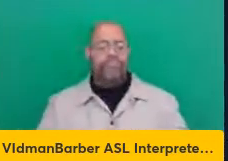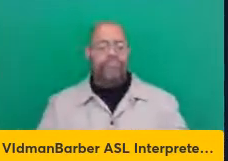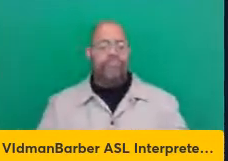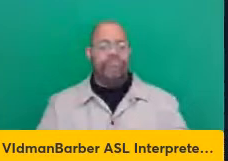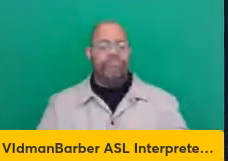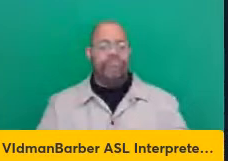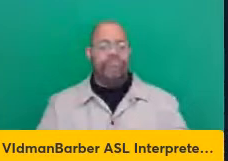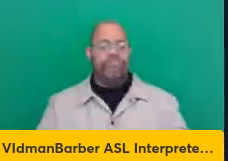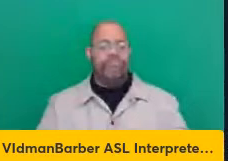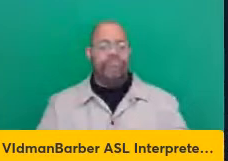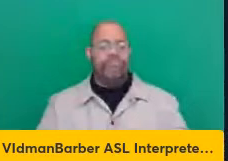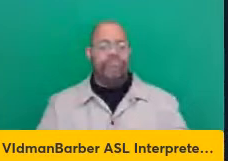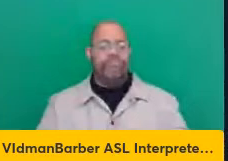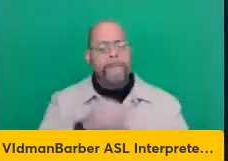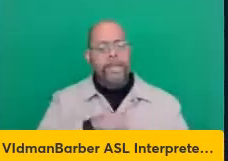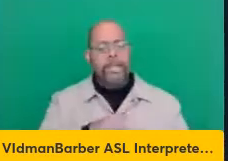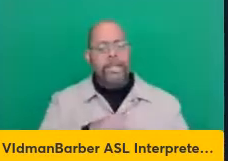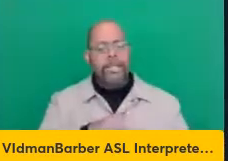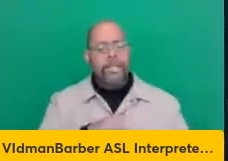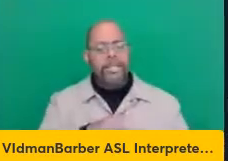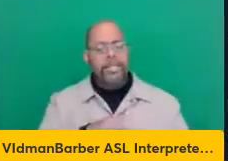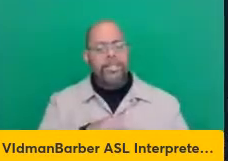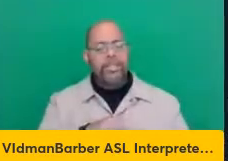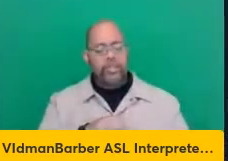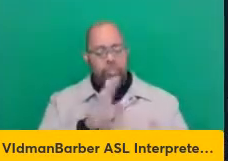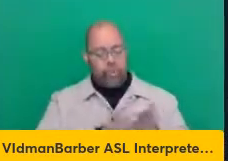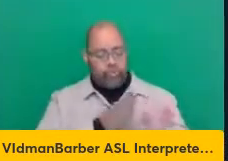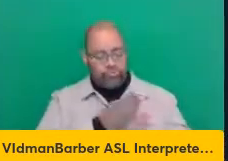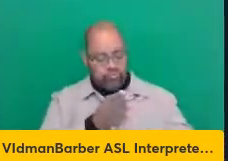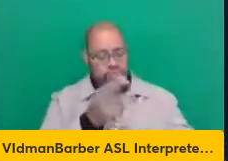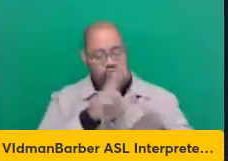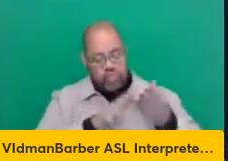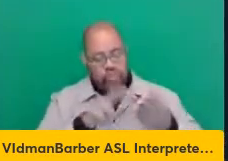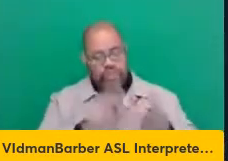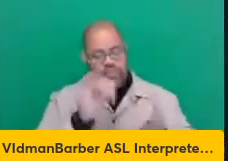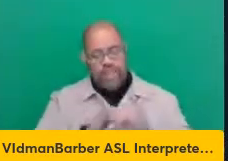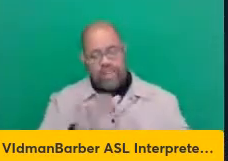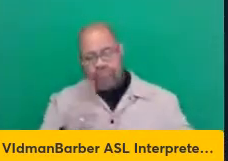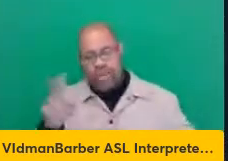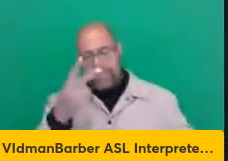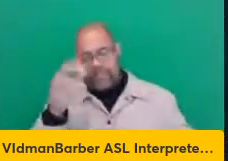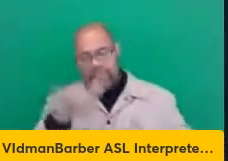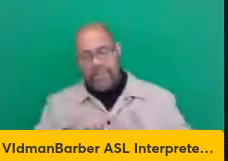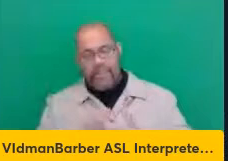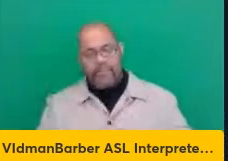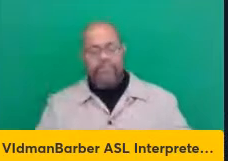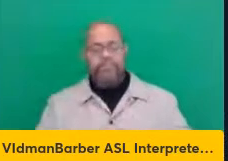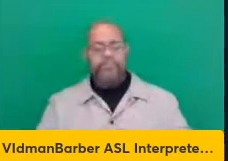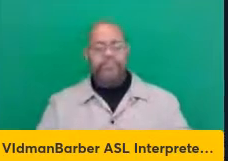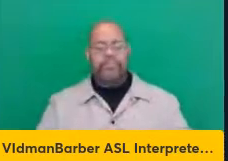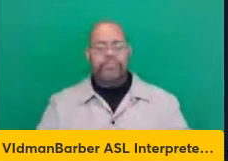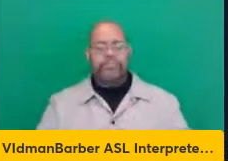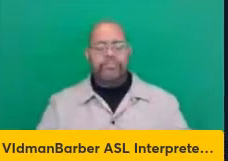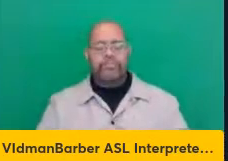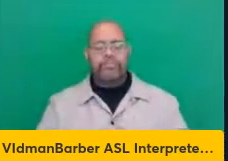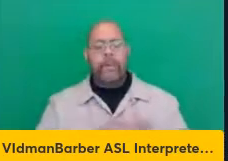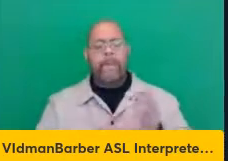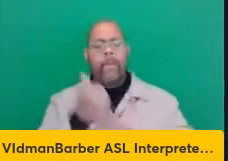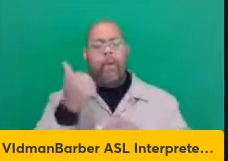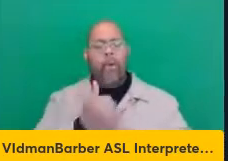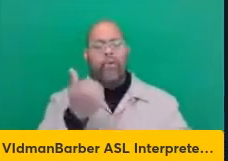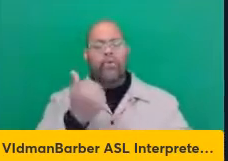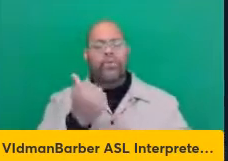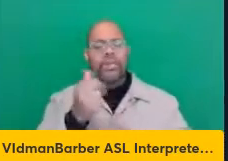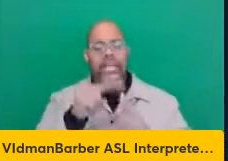Many of them are in academia or research. So if you look on the right, you see that majority of them are either